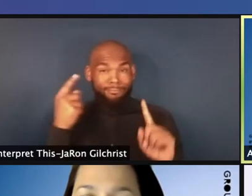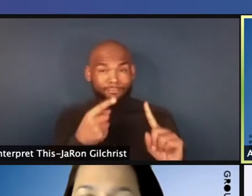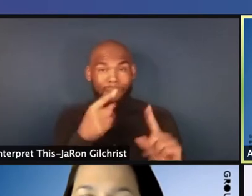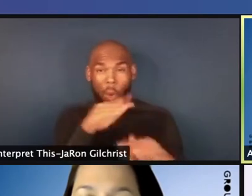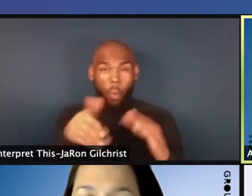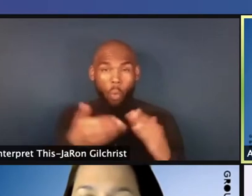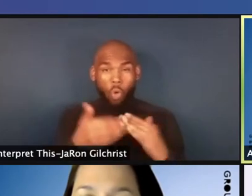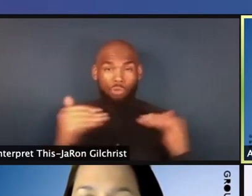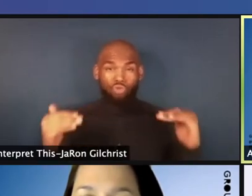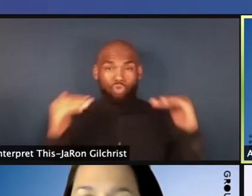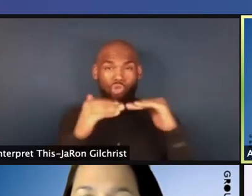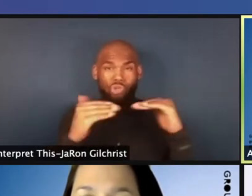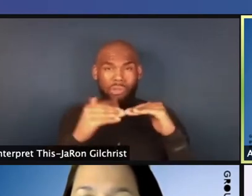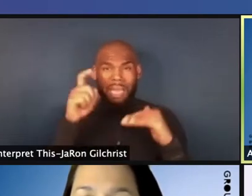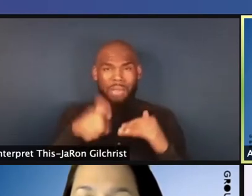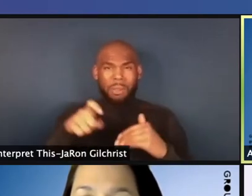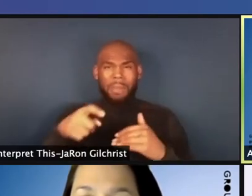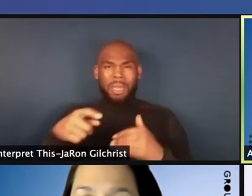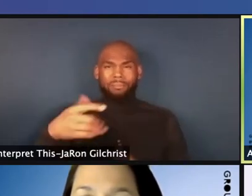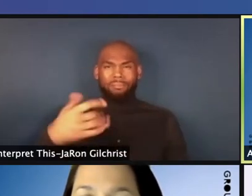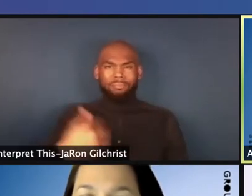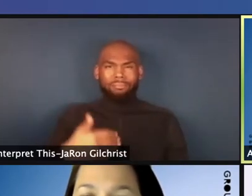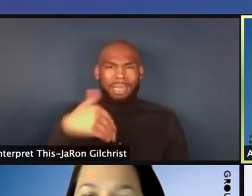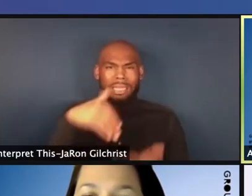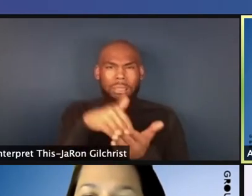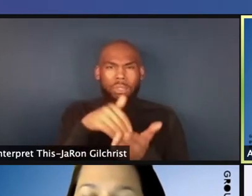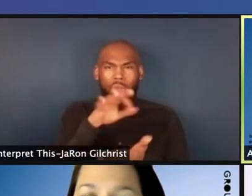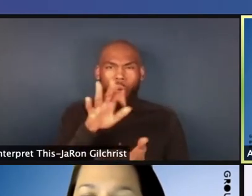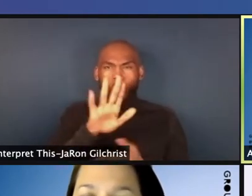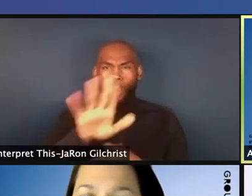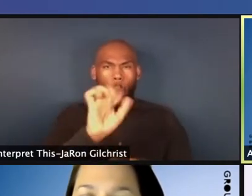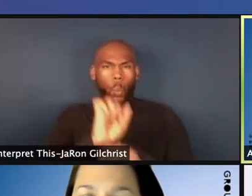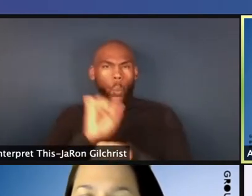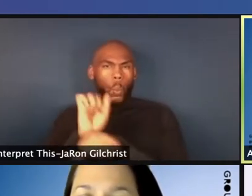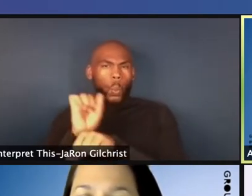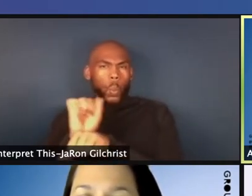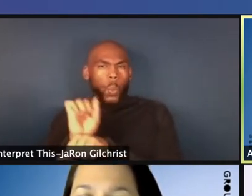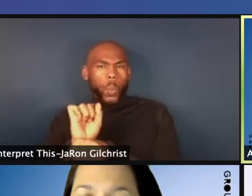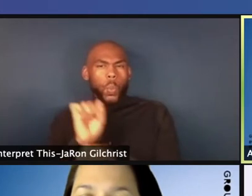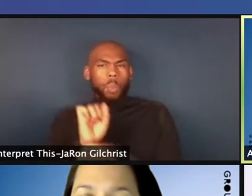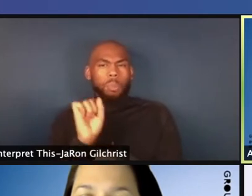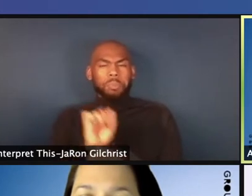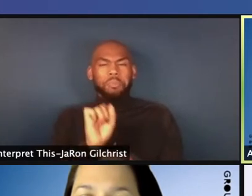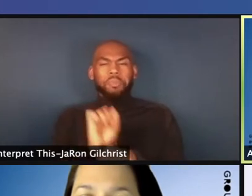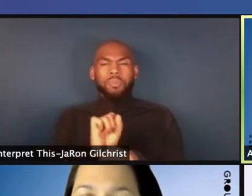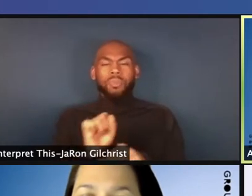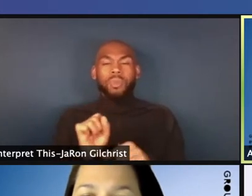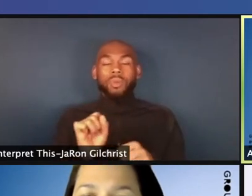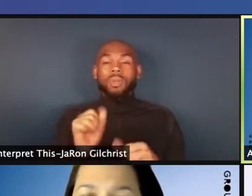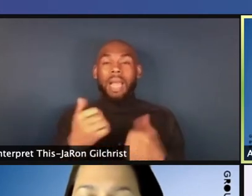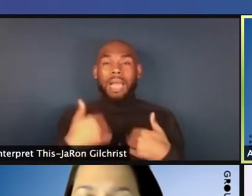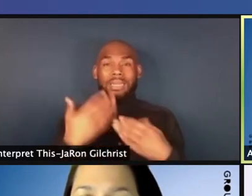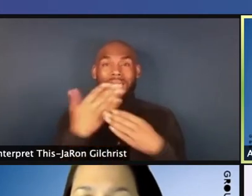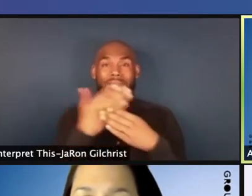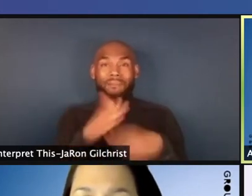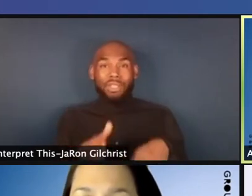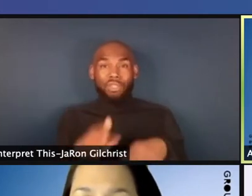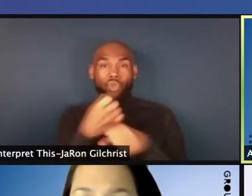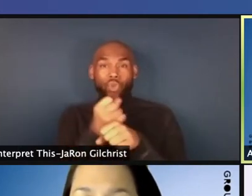which has to be a core of your work, sort of well springs from this division we have created between the land